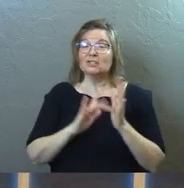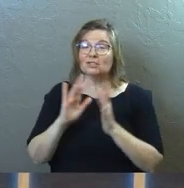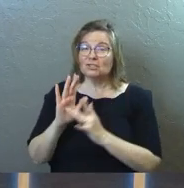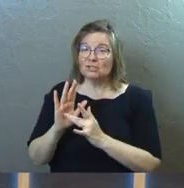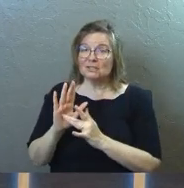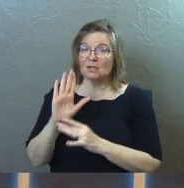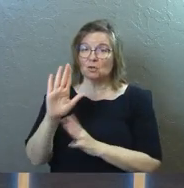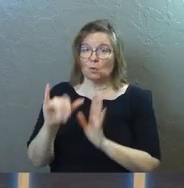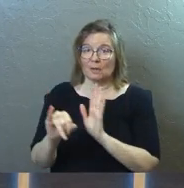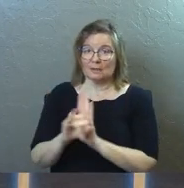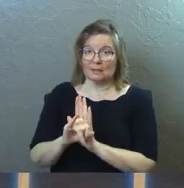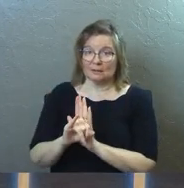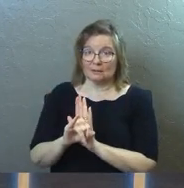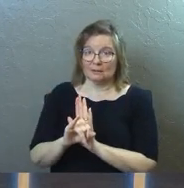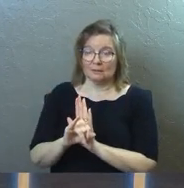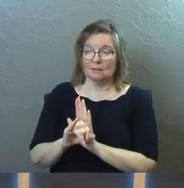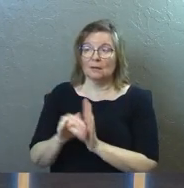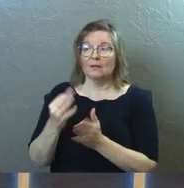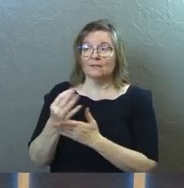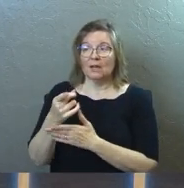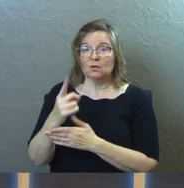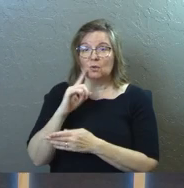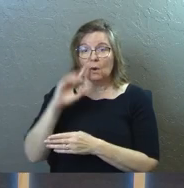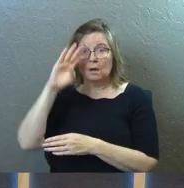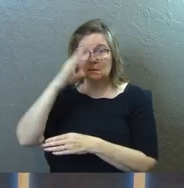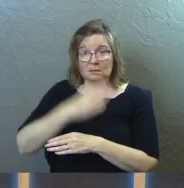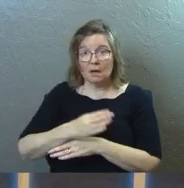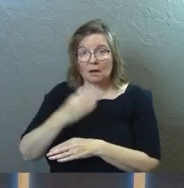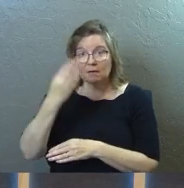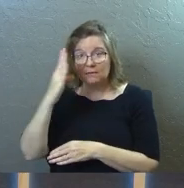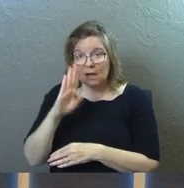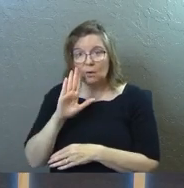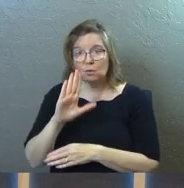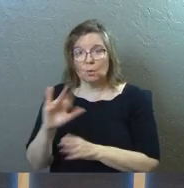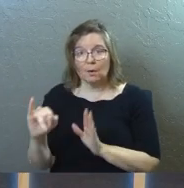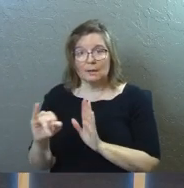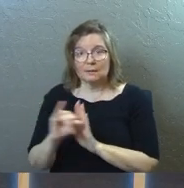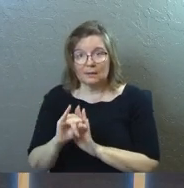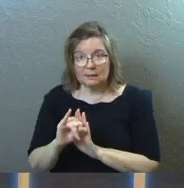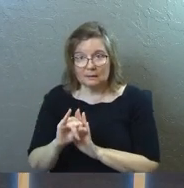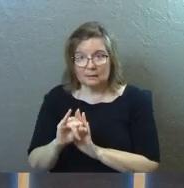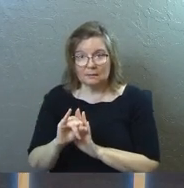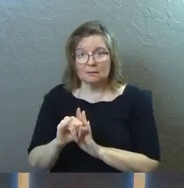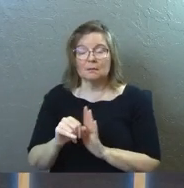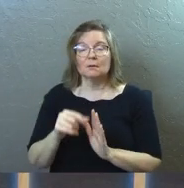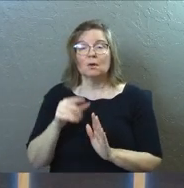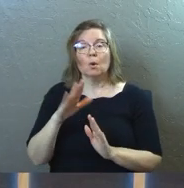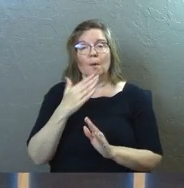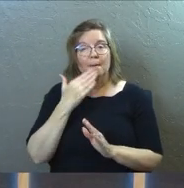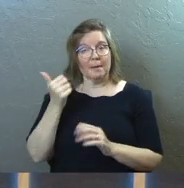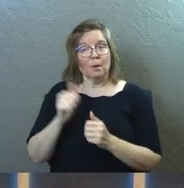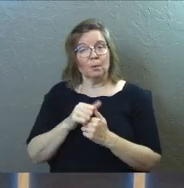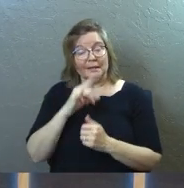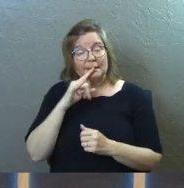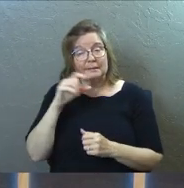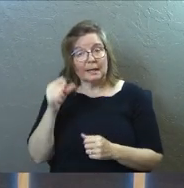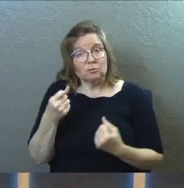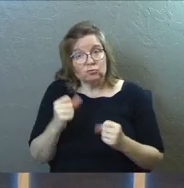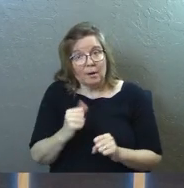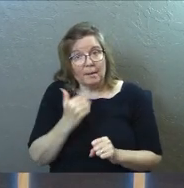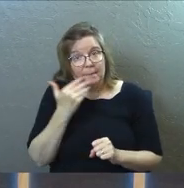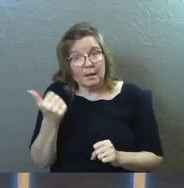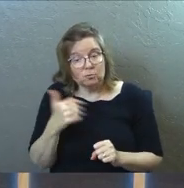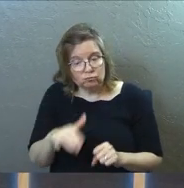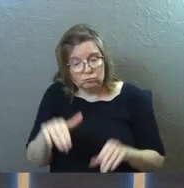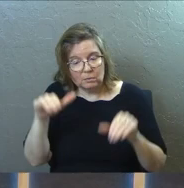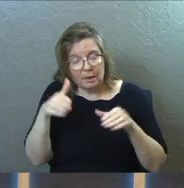Jesus is your identity. Amen. The fact that you are a son of God is your identity. Do your best with your kids, yes, to